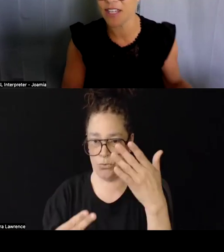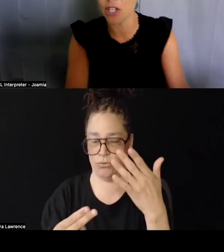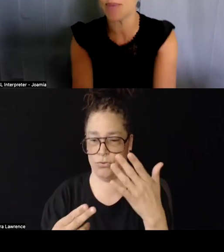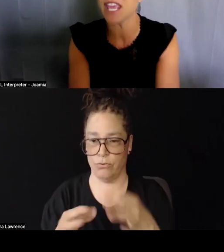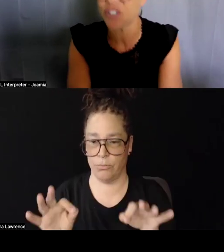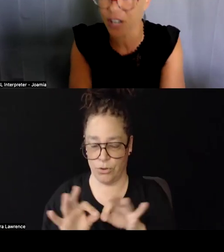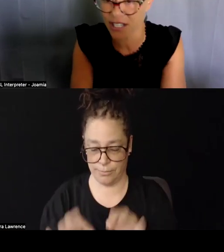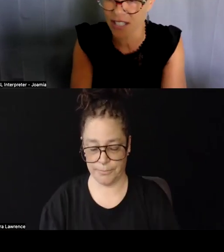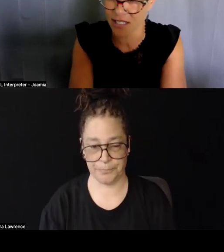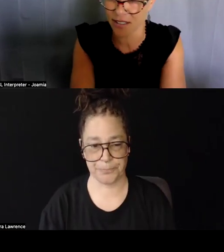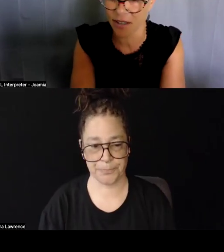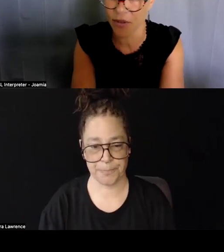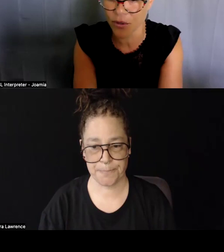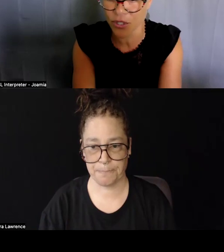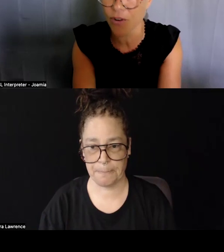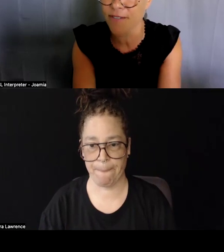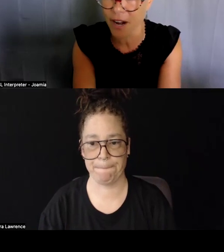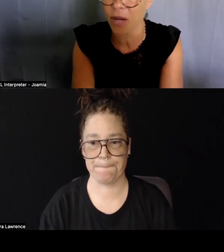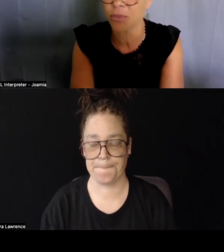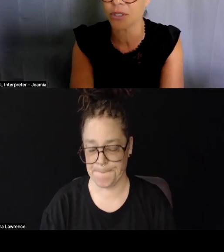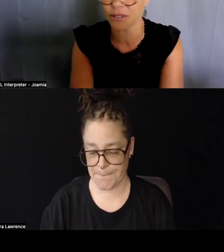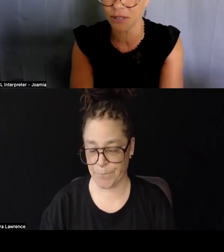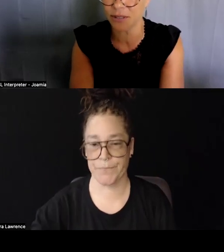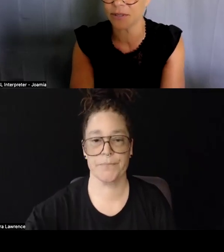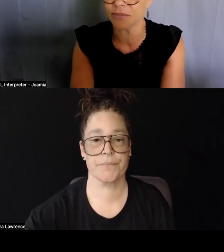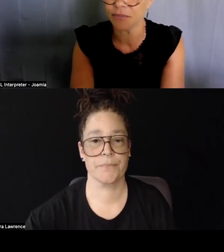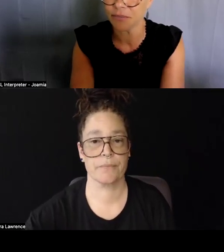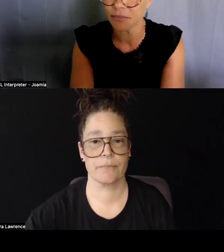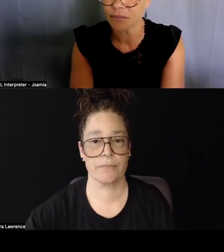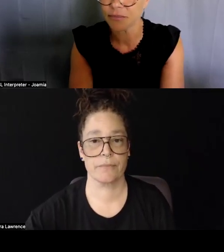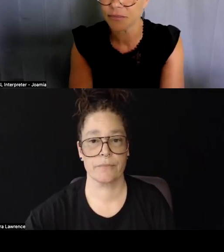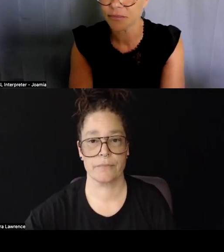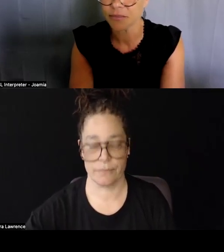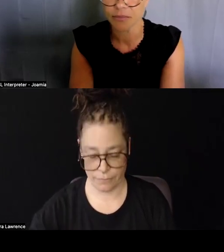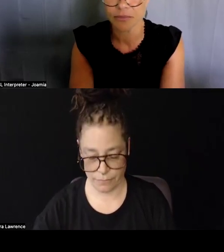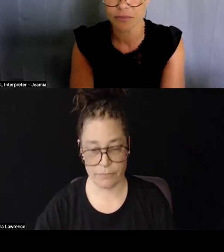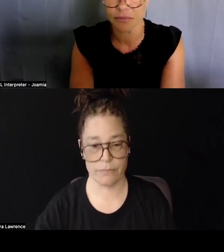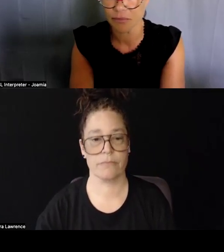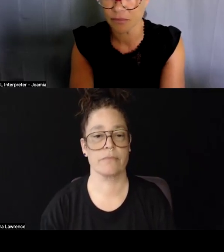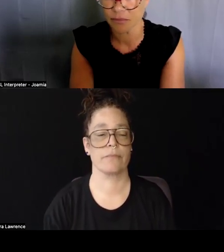They need to be interconnected, and those two are very important.